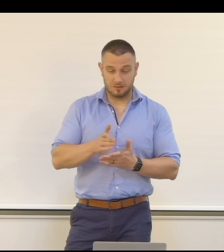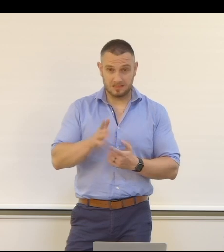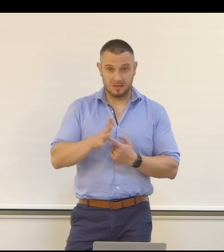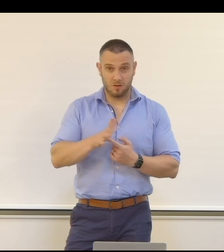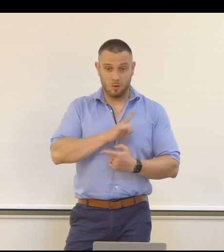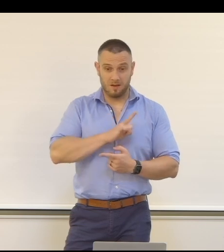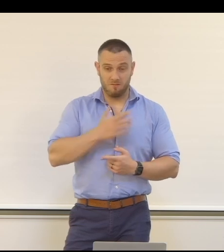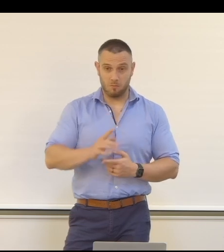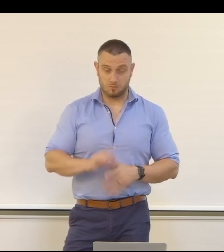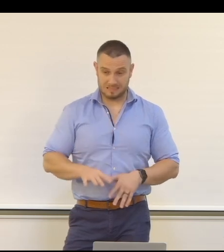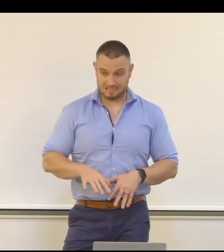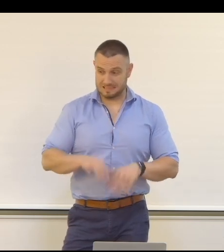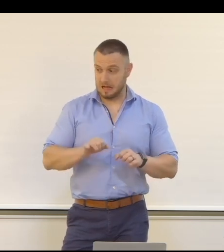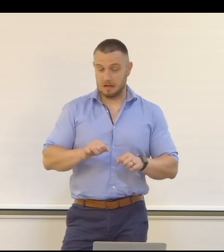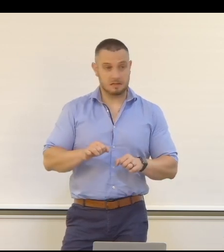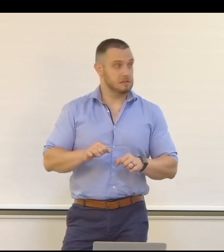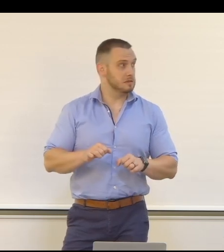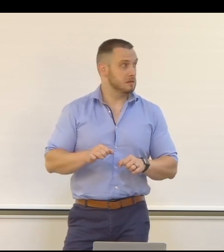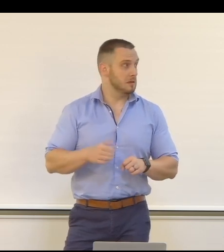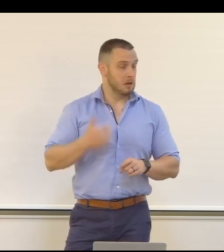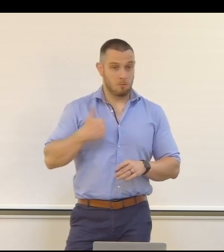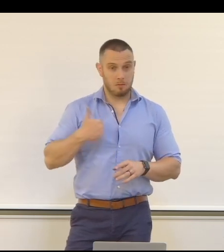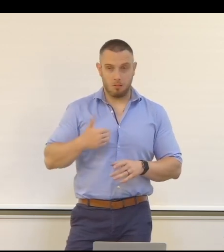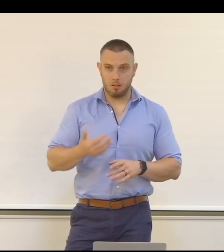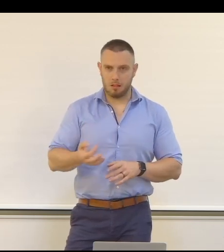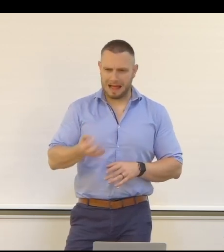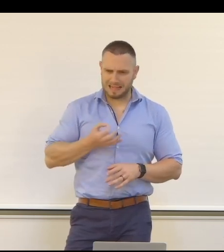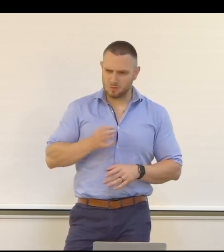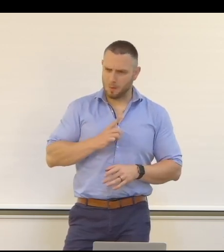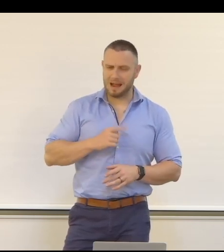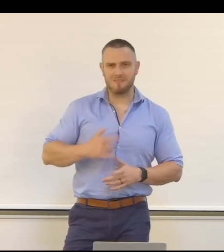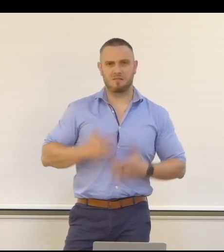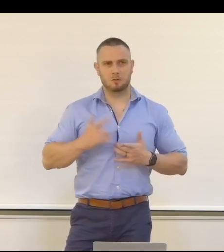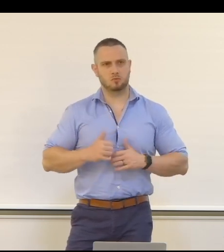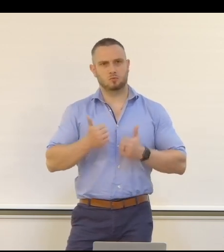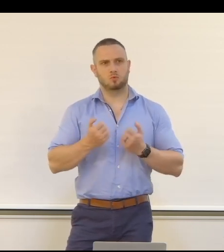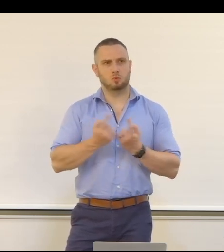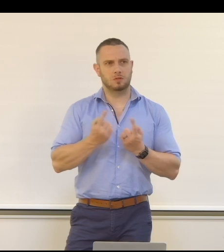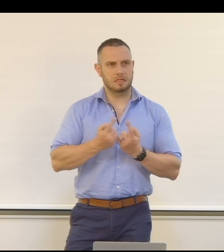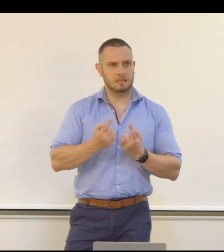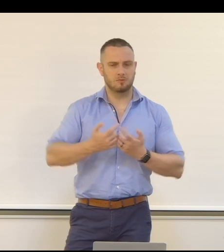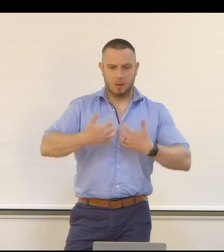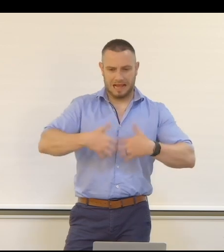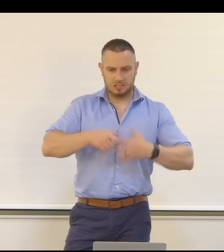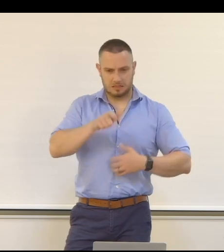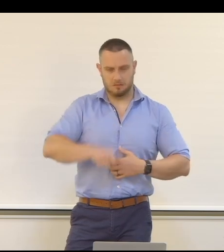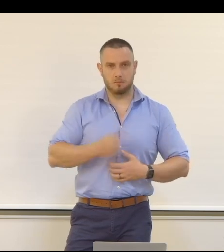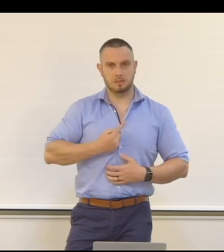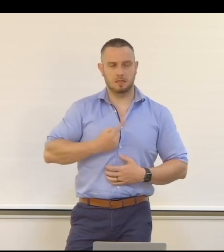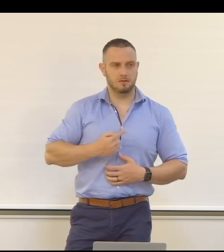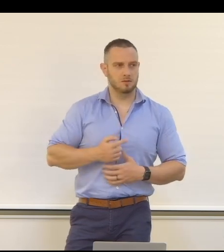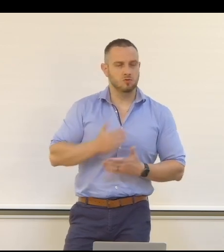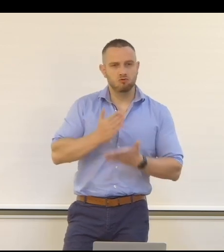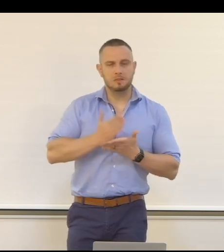very beginning, I had to explain to the people closest to me why I thought it was a good thing, in general and for myself. So during